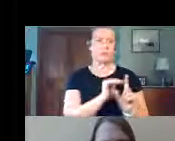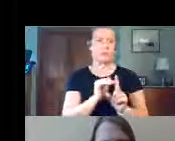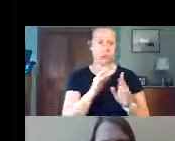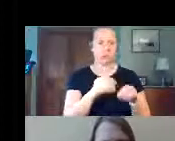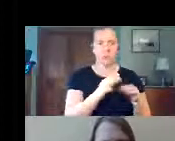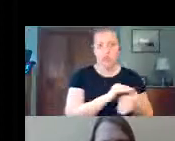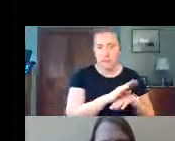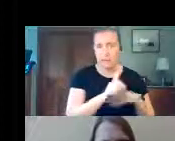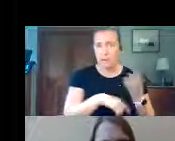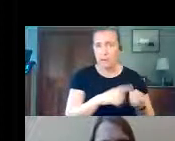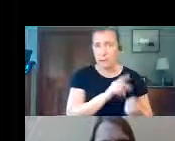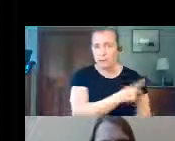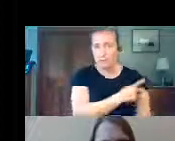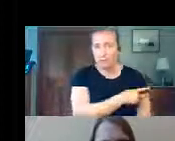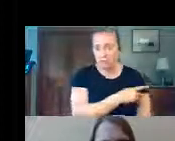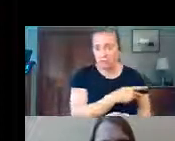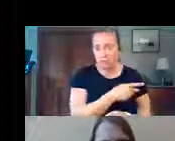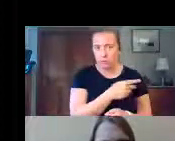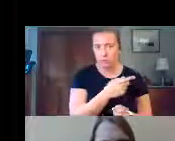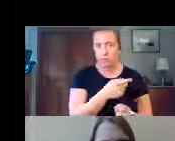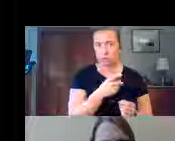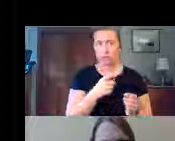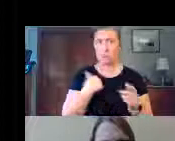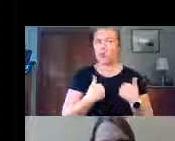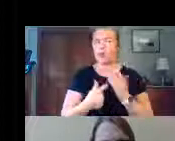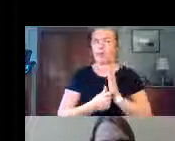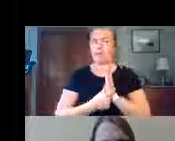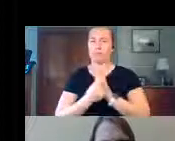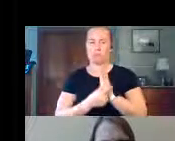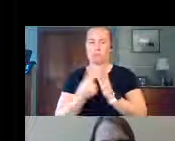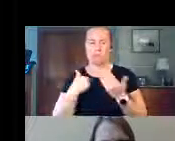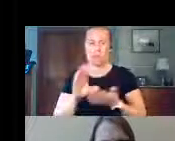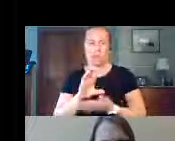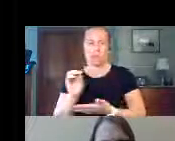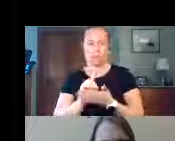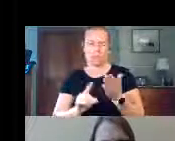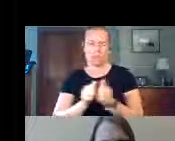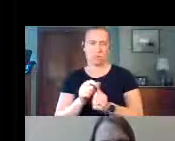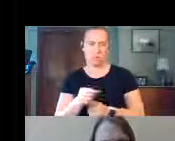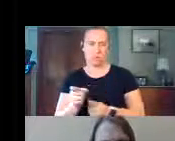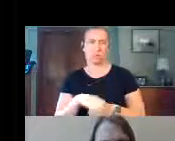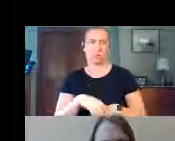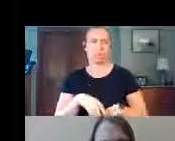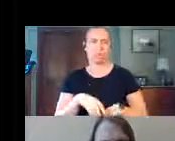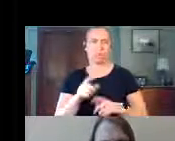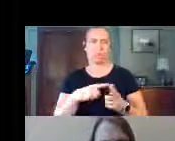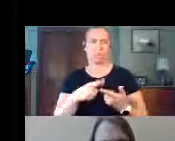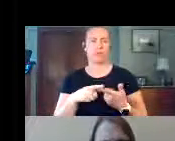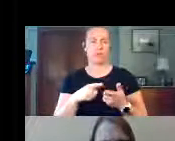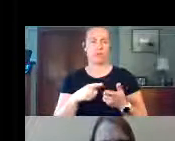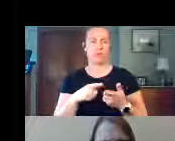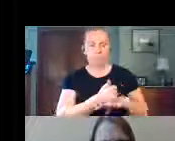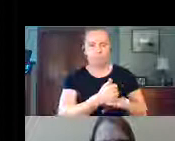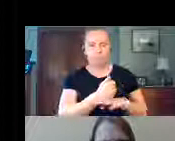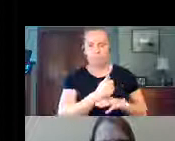to patients, supported by a patient brochure that we co-designed with them, and then an order set to order scheduling of primary care